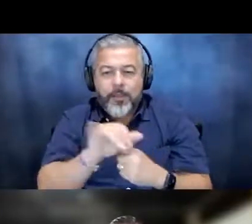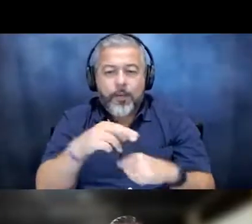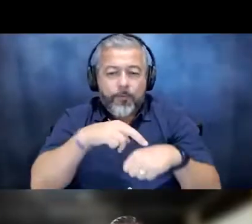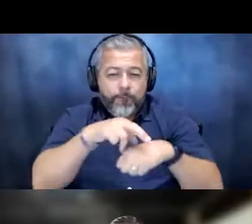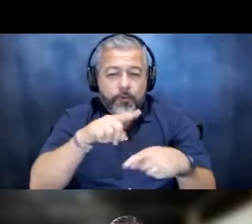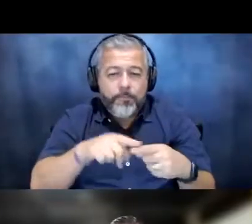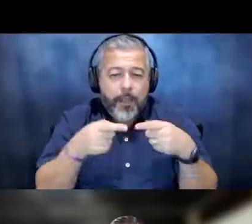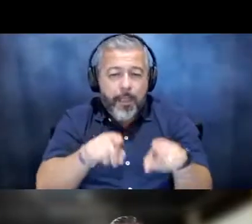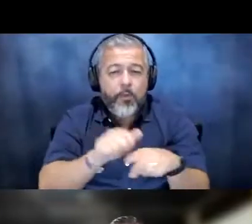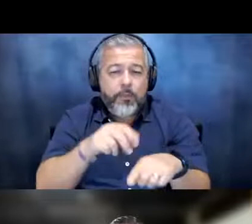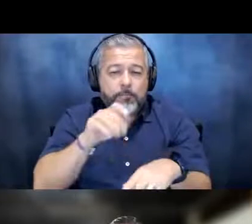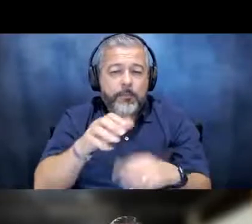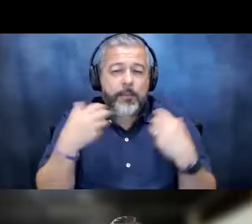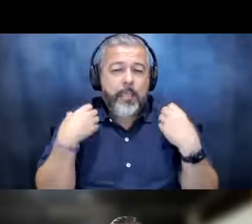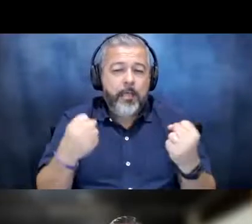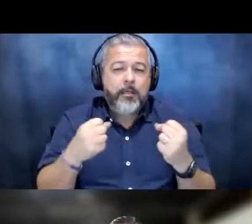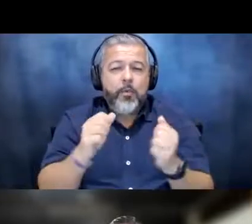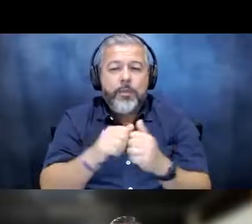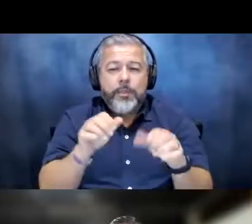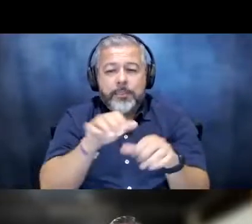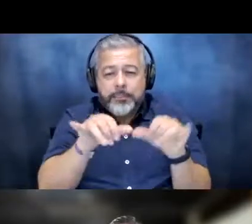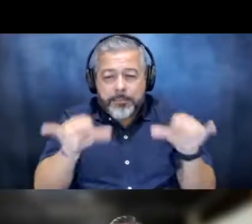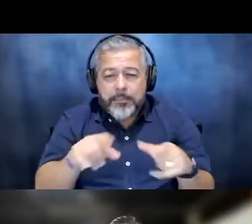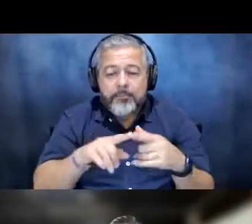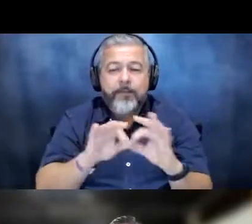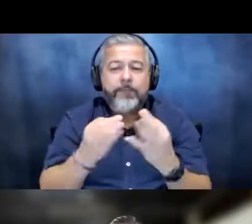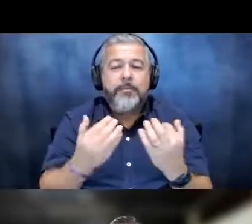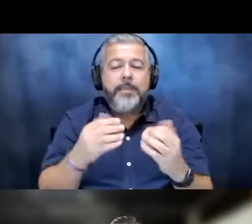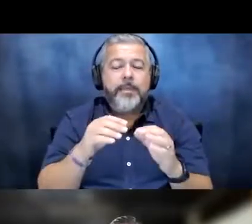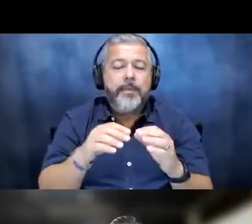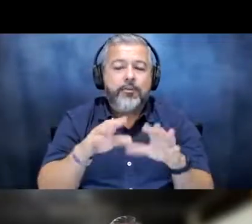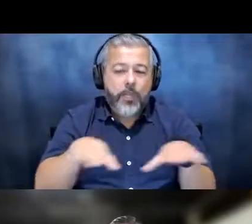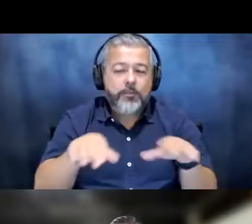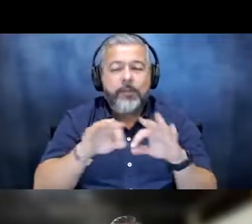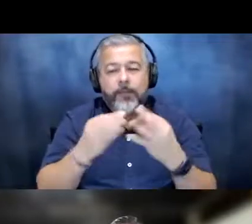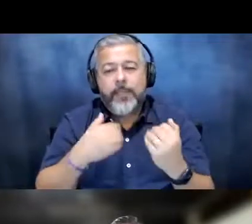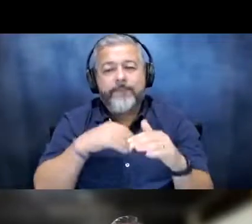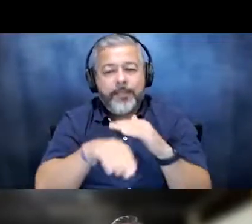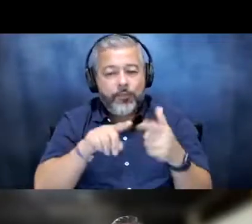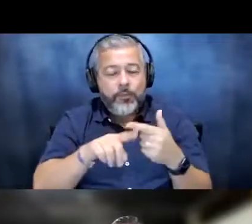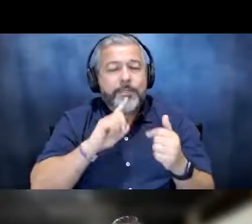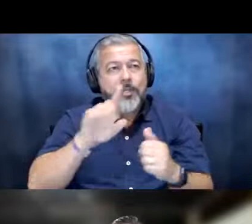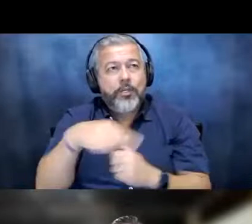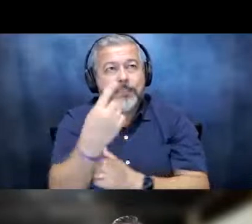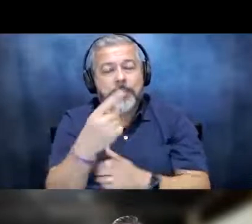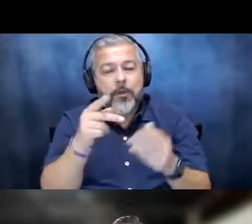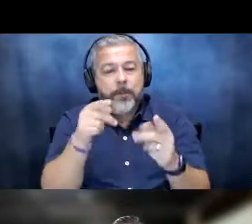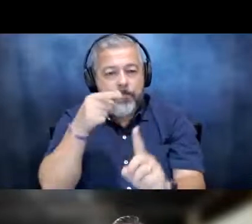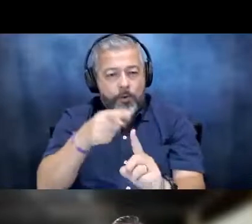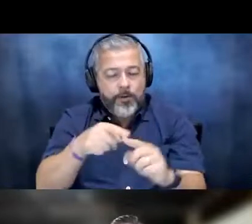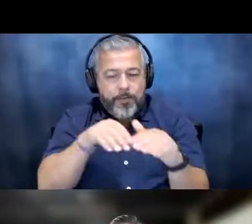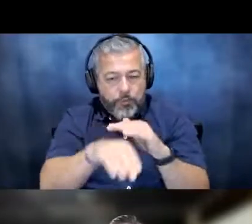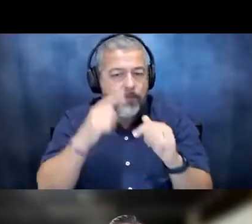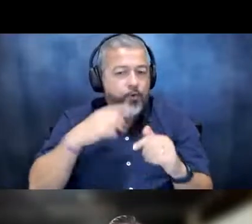different programs and services that a family and their child have access to? Is there a single point of entry for eligibility?